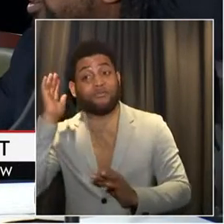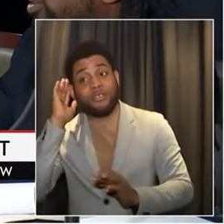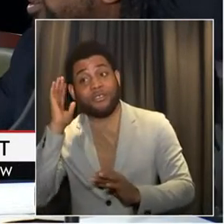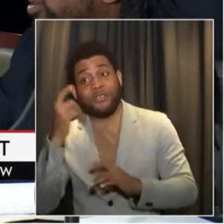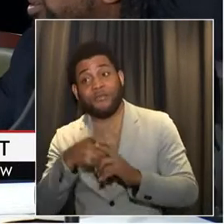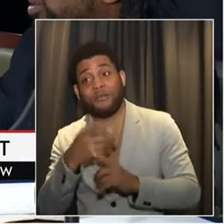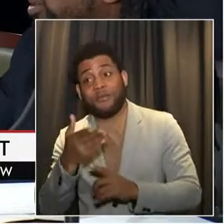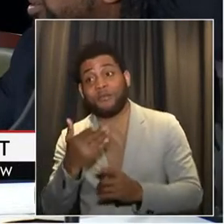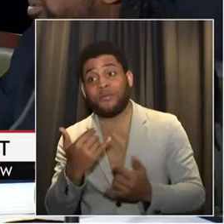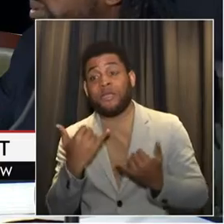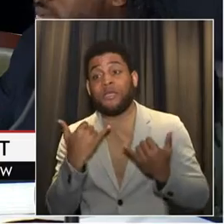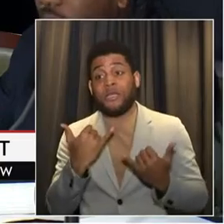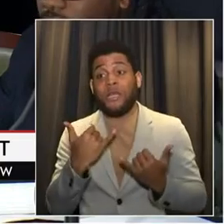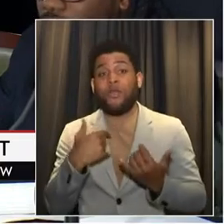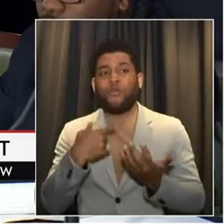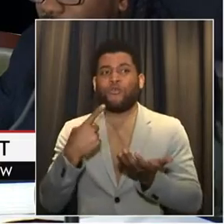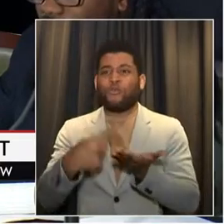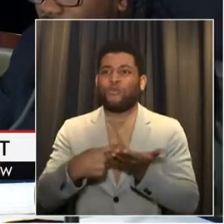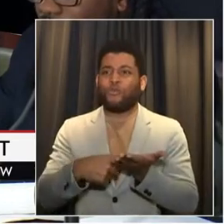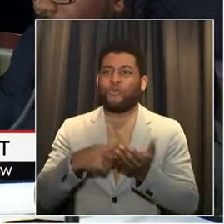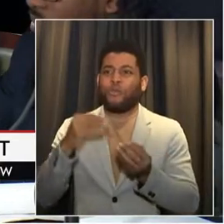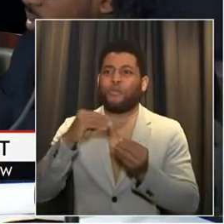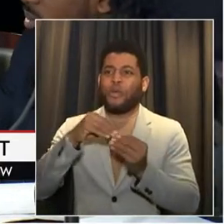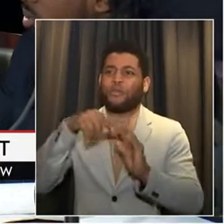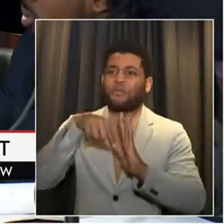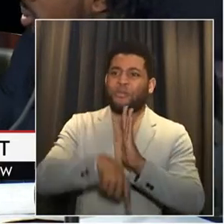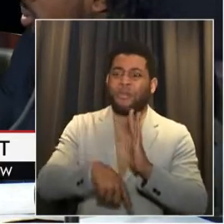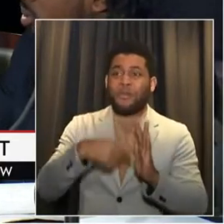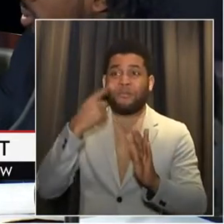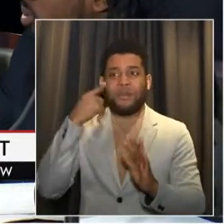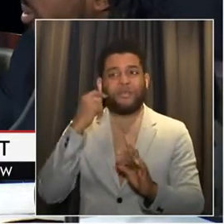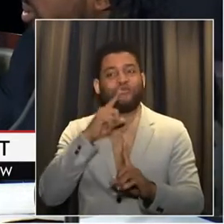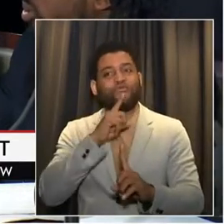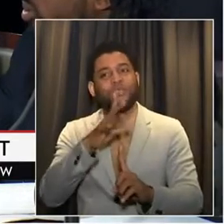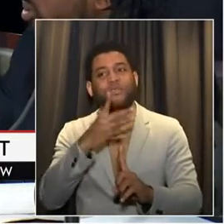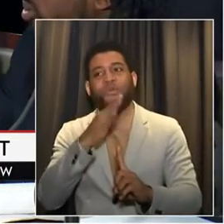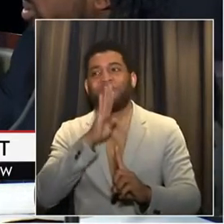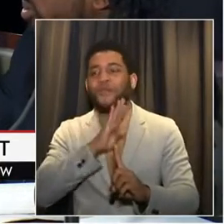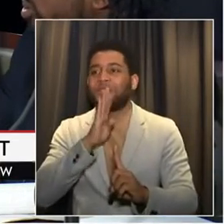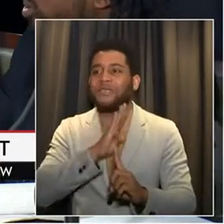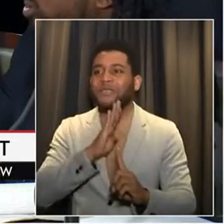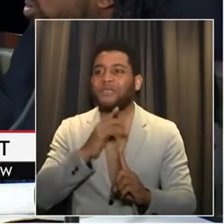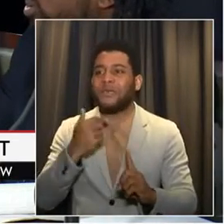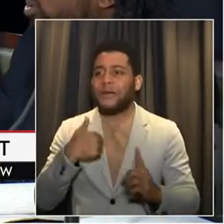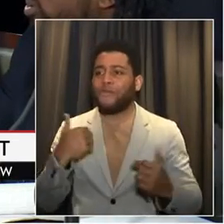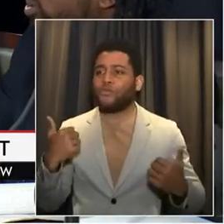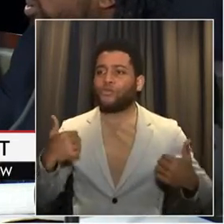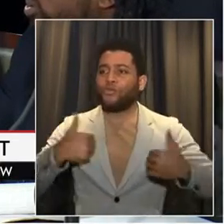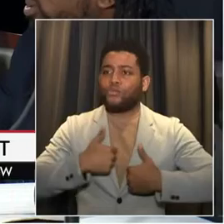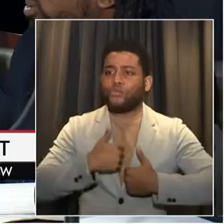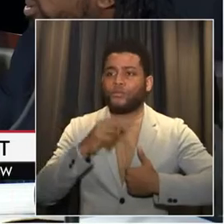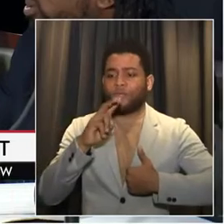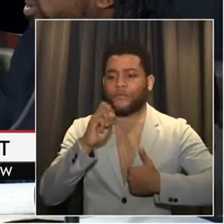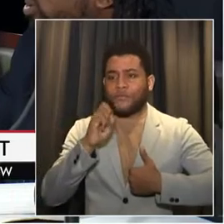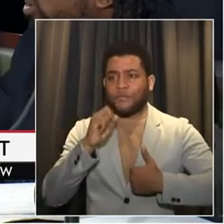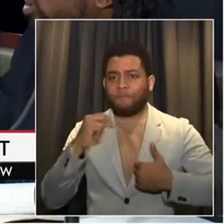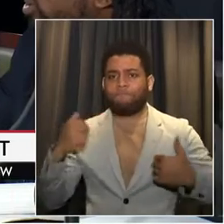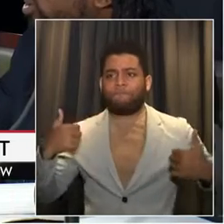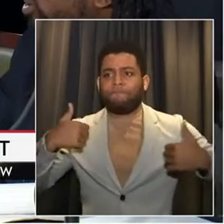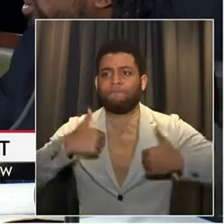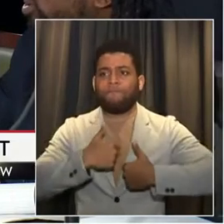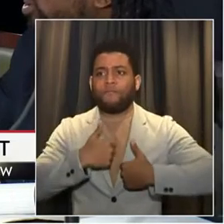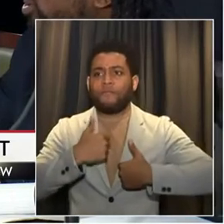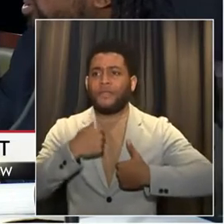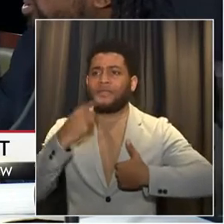that it is very frustrating, especially since they wear those vests. So it's very visible of who they are, to then now see them not